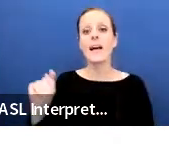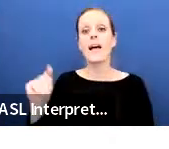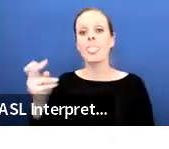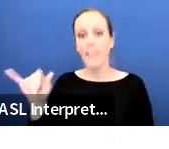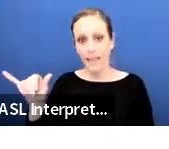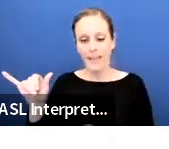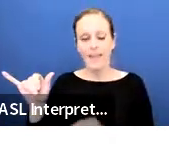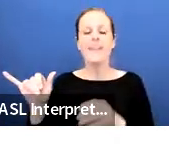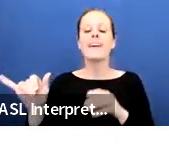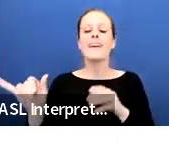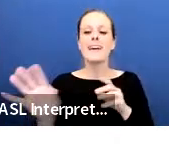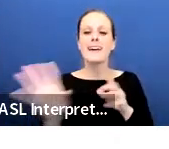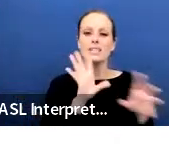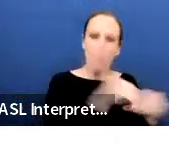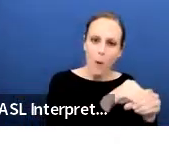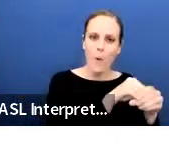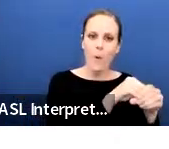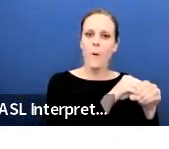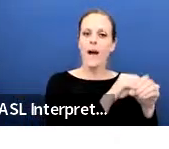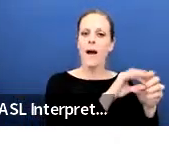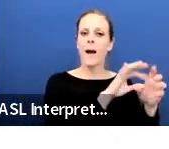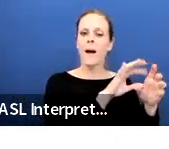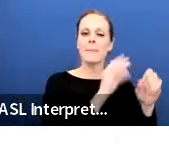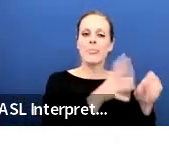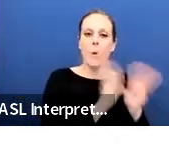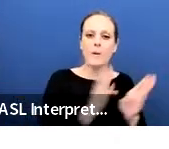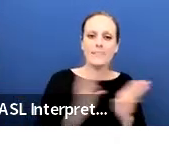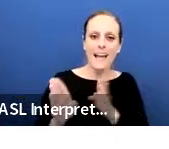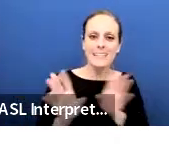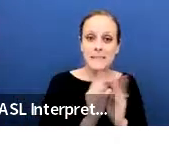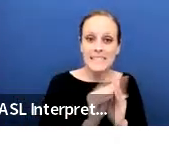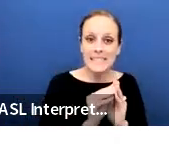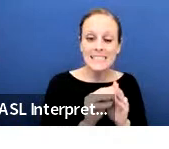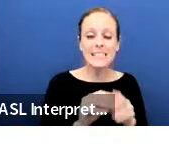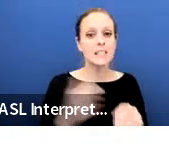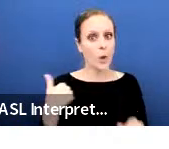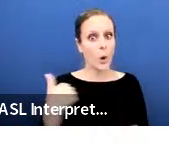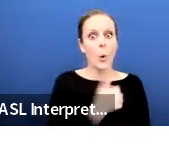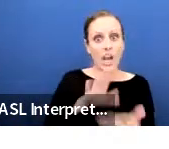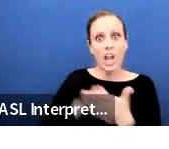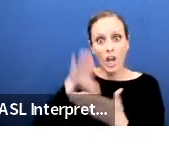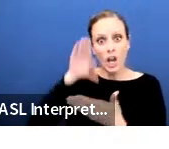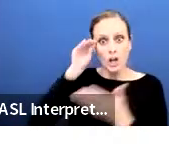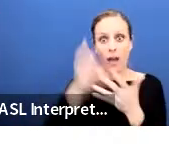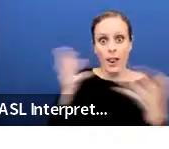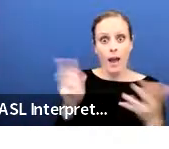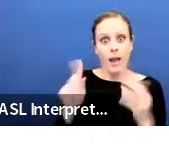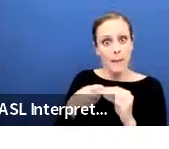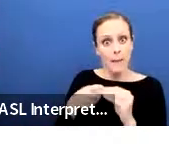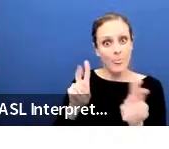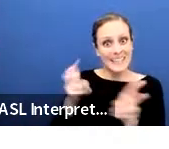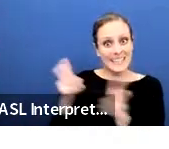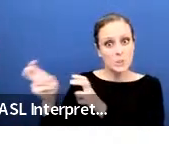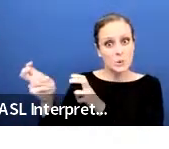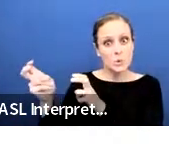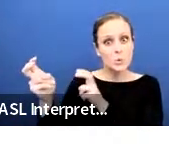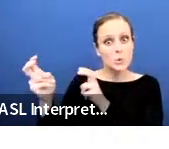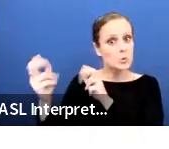in the organizing meetings. And we learned a lot about the issues of